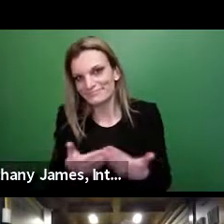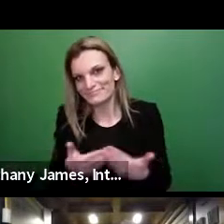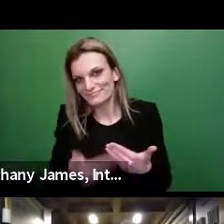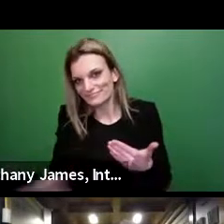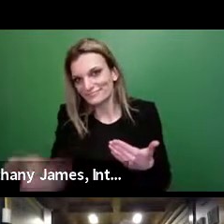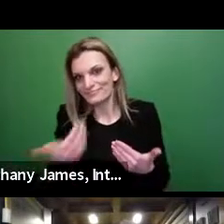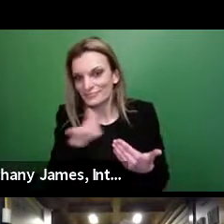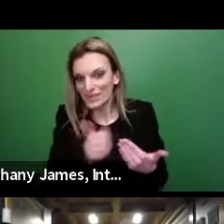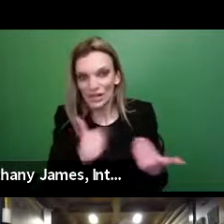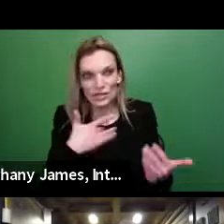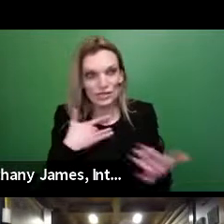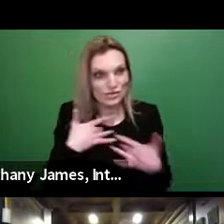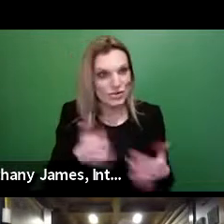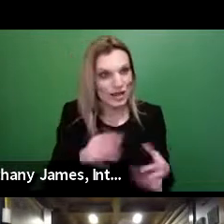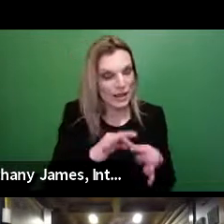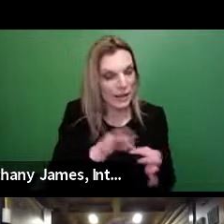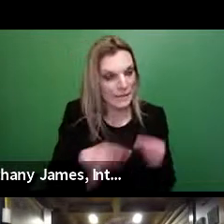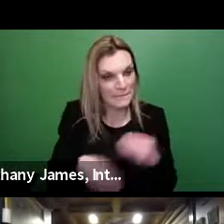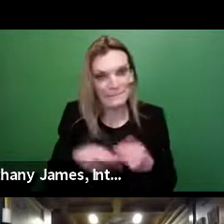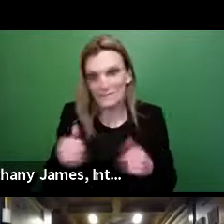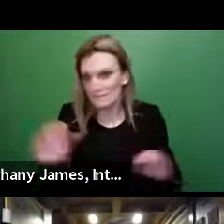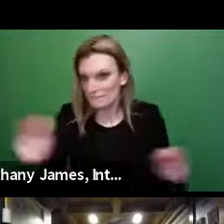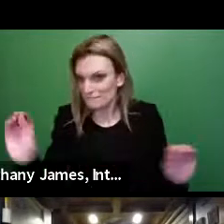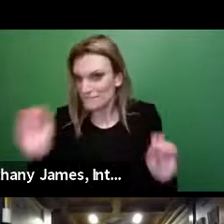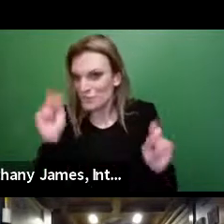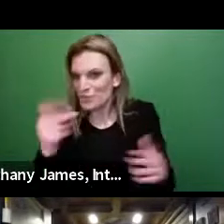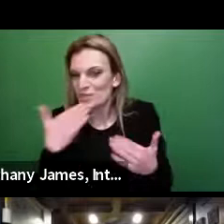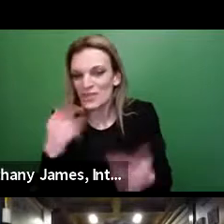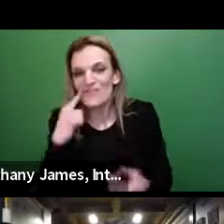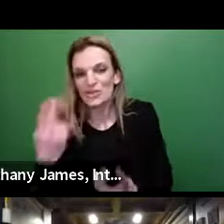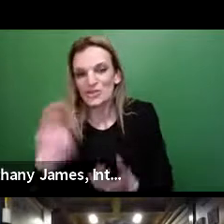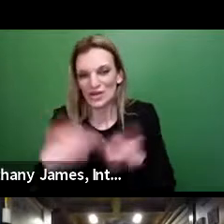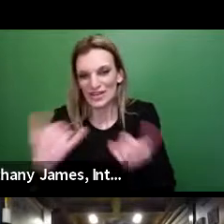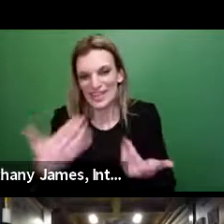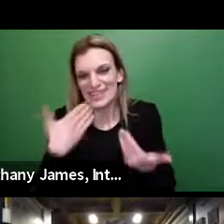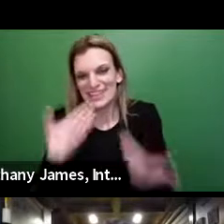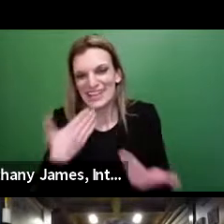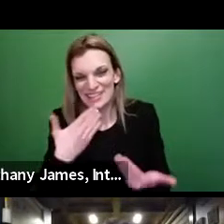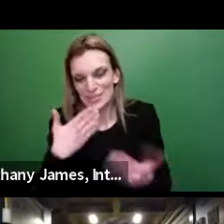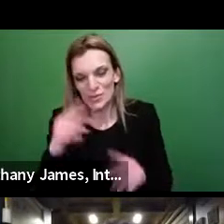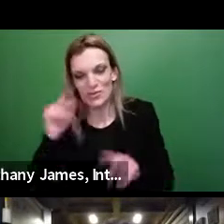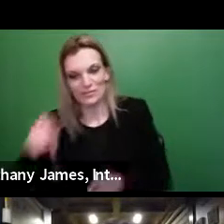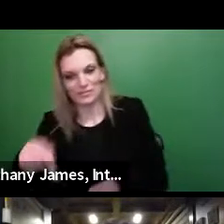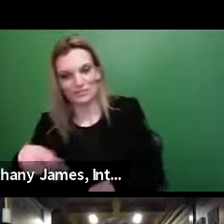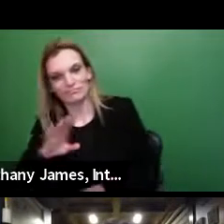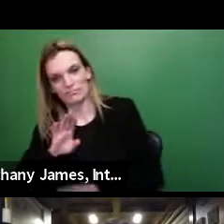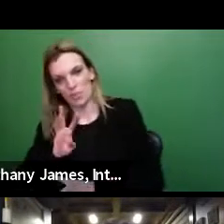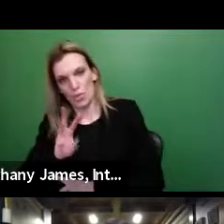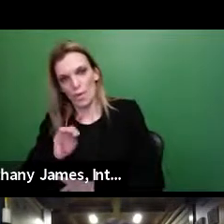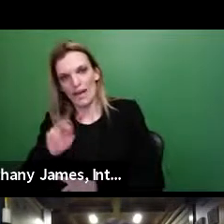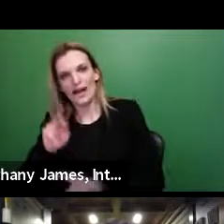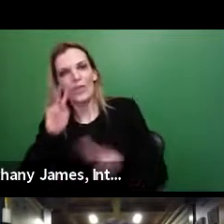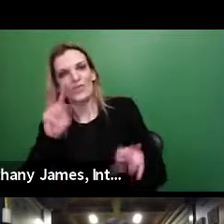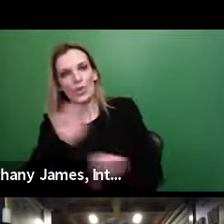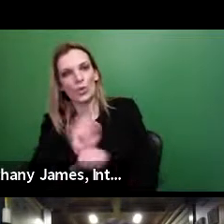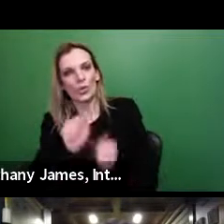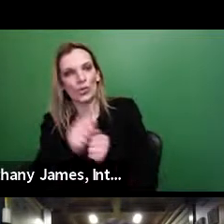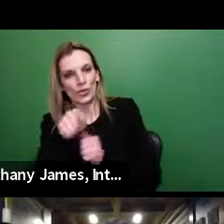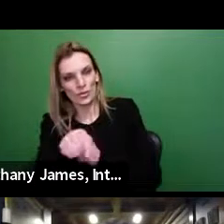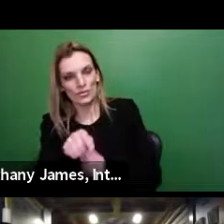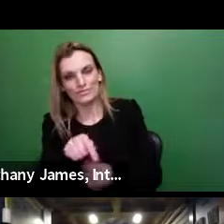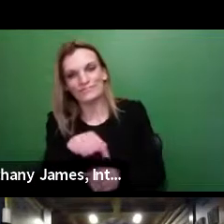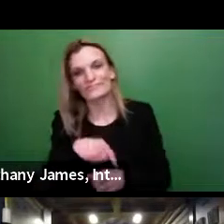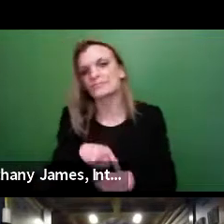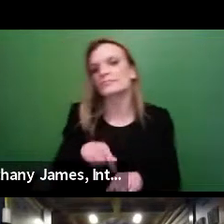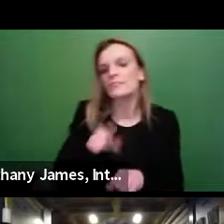commissioners with comments? Thank you so much, and thank you for joining us this evening. Look forward to working with you too. Thank you for having me. Oh, I'm sorry, one more thing. Is